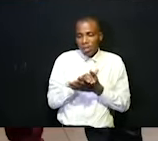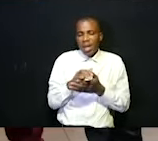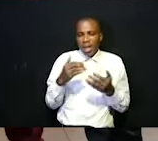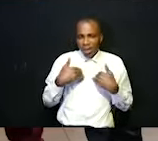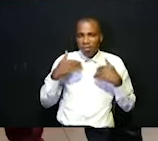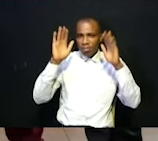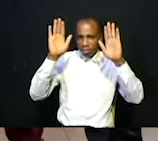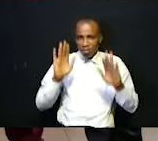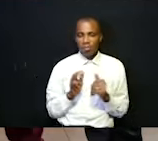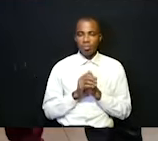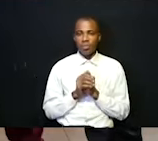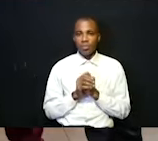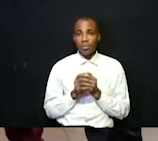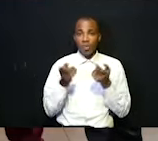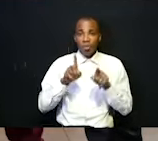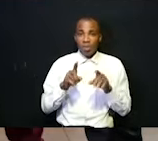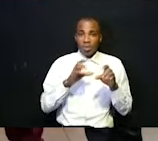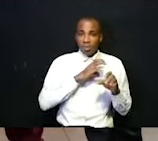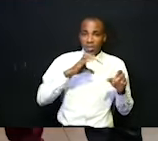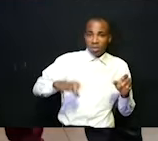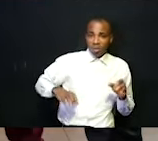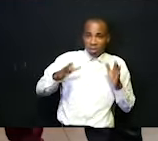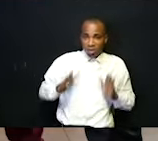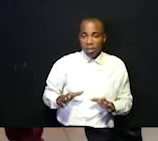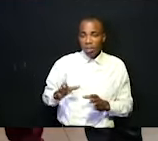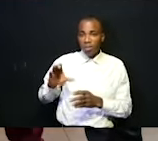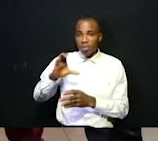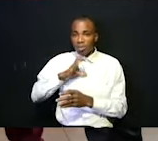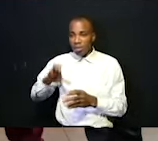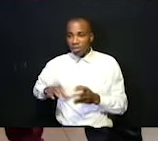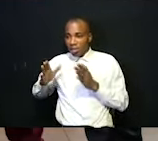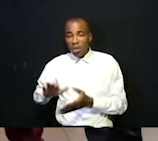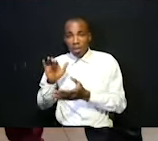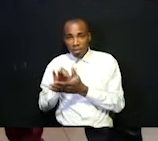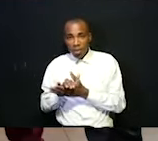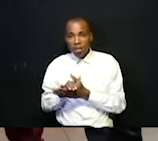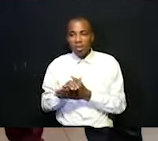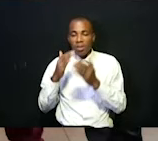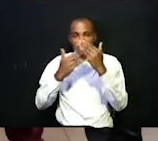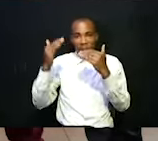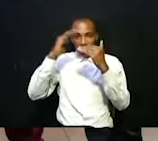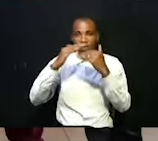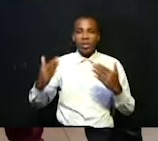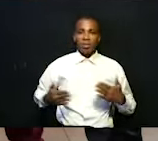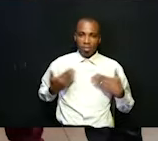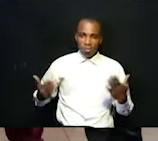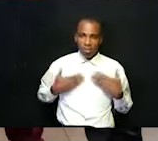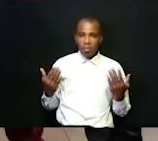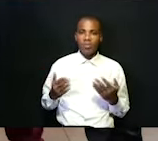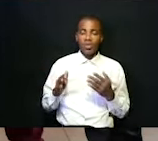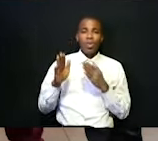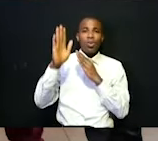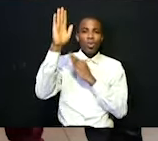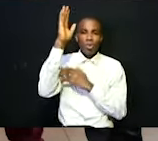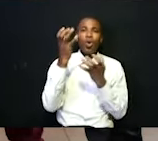Heaven rejoices. Their union is strategic. And God expects from them